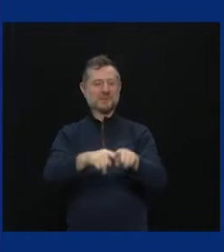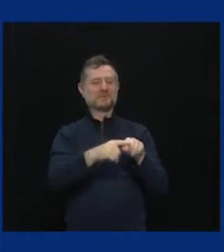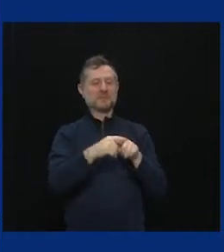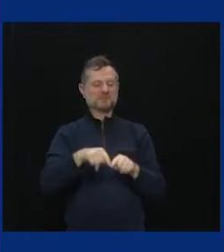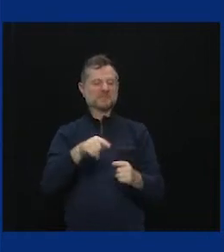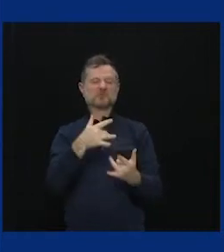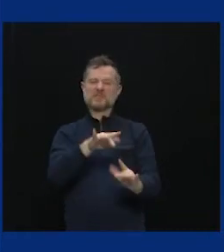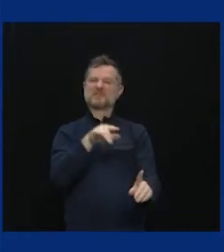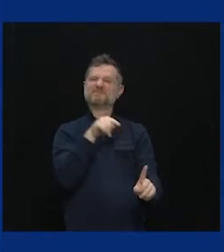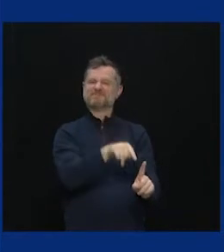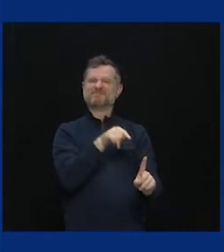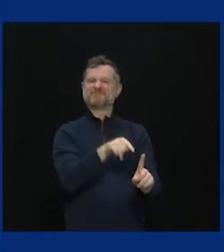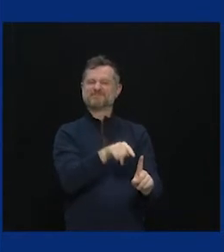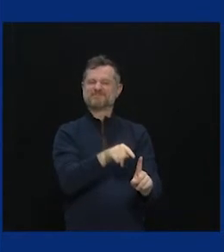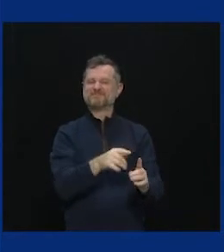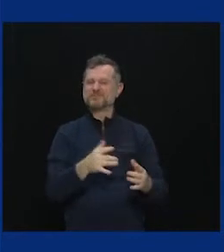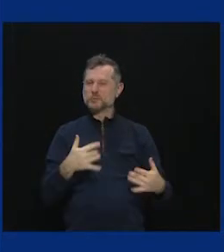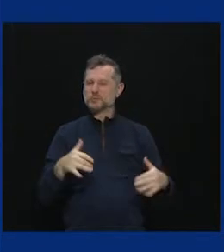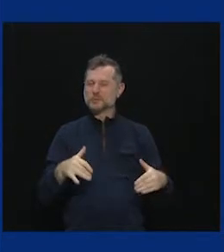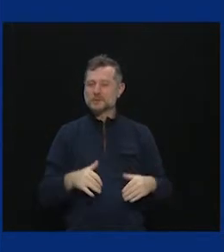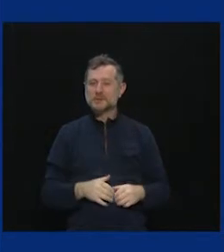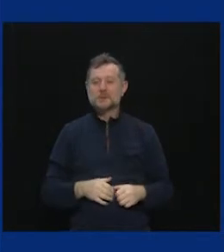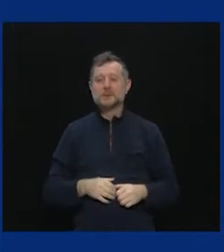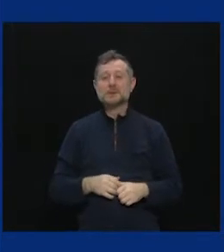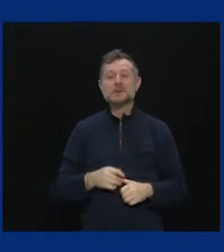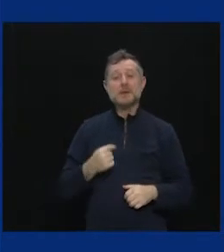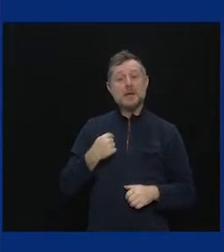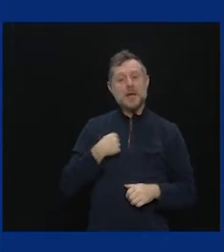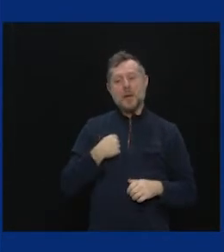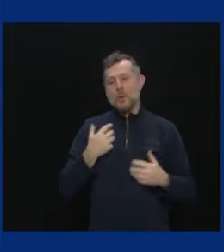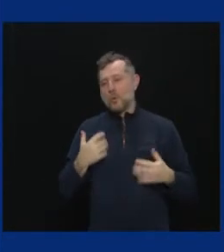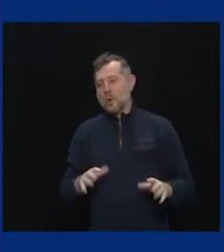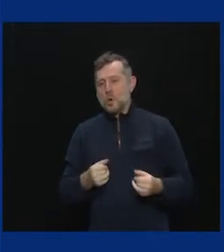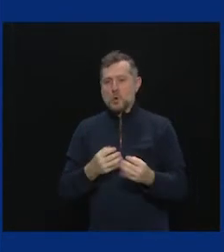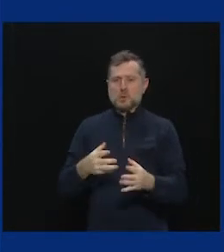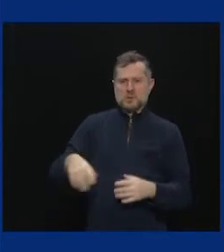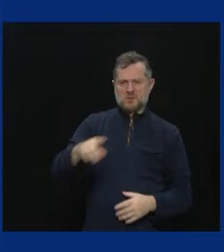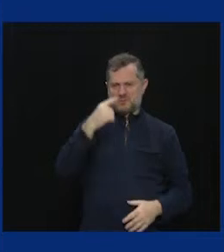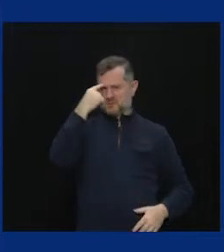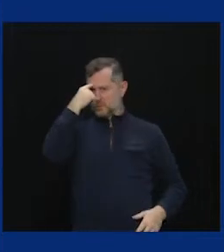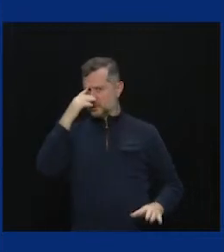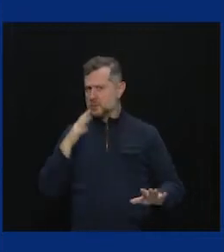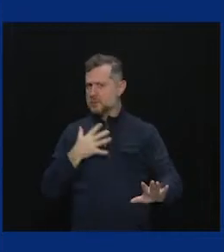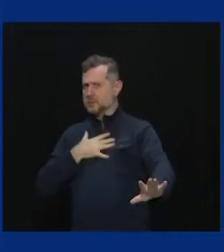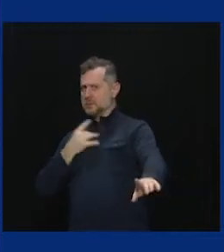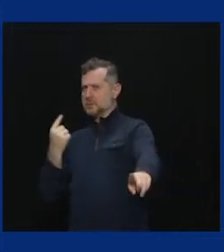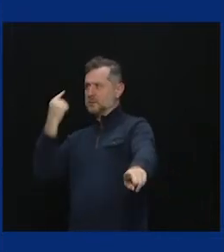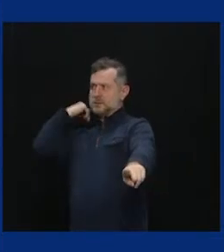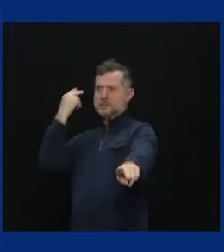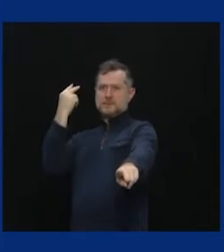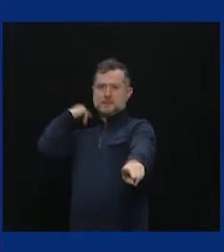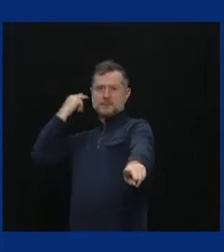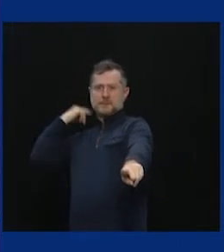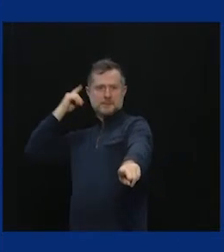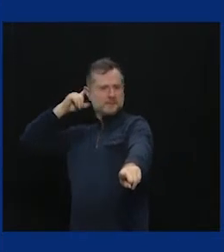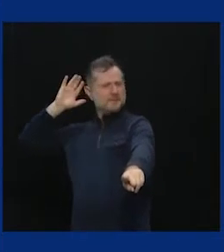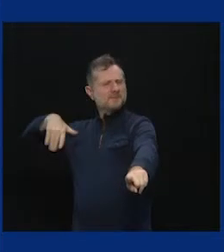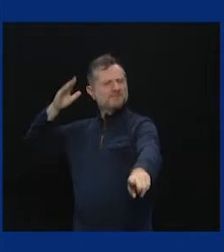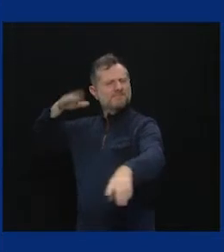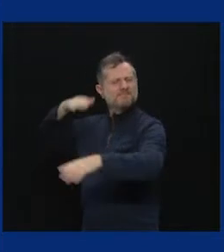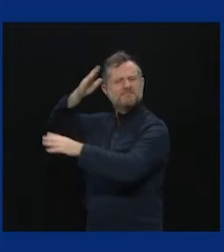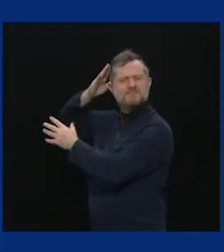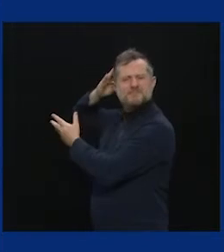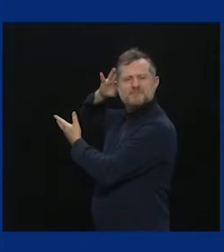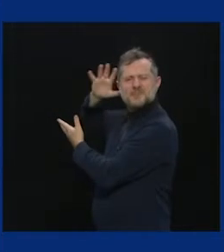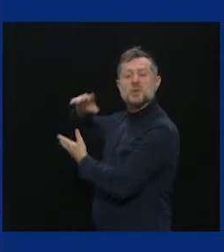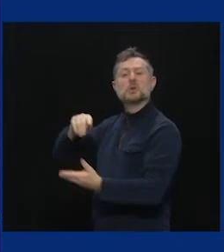And I'm not looking to give anybody a bad flashback, but we know New York City was the epicenter. That word itself just triggers